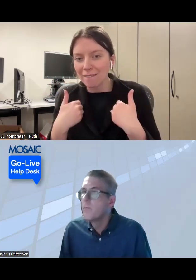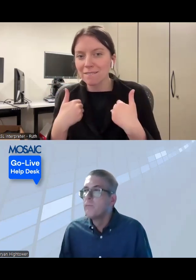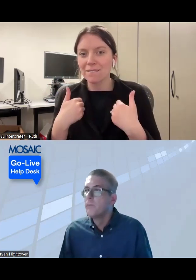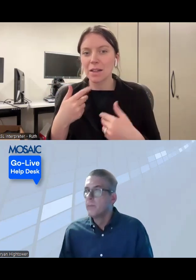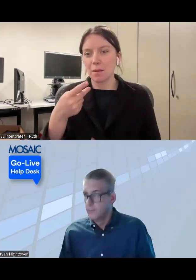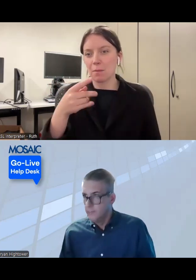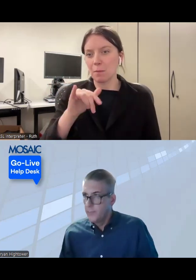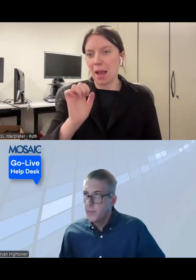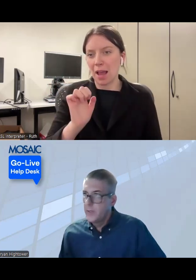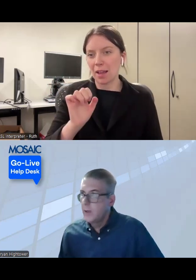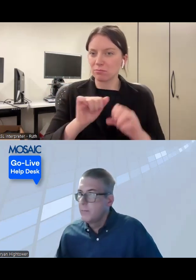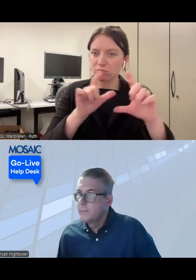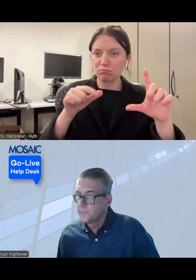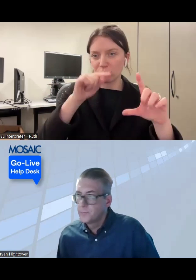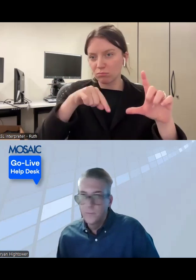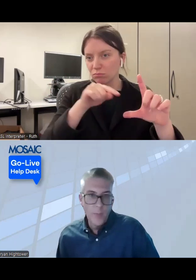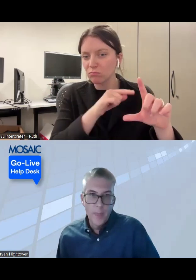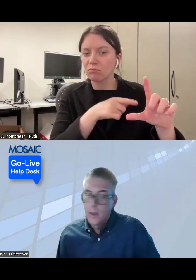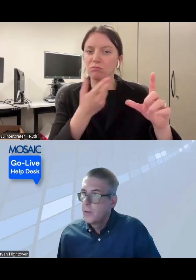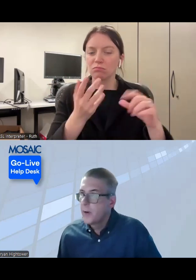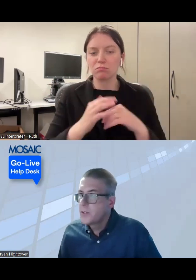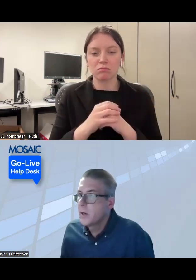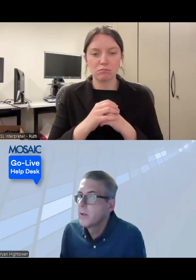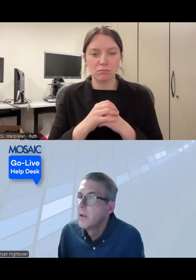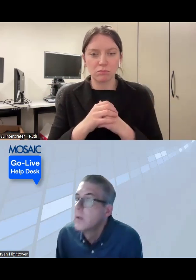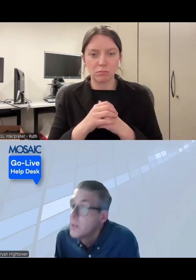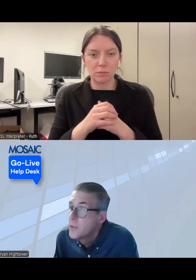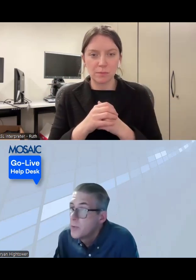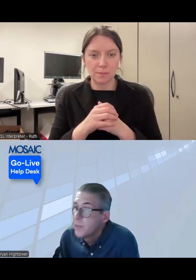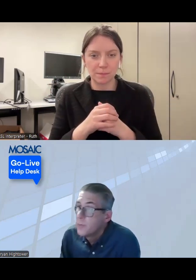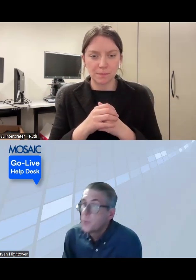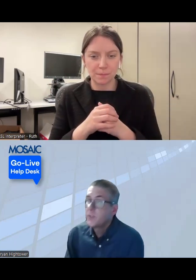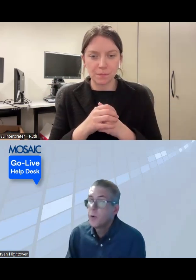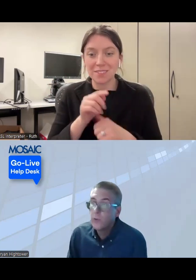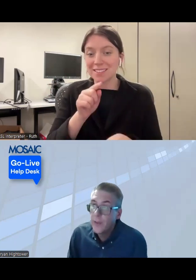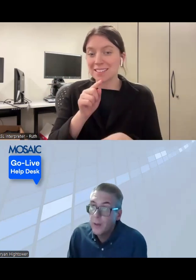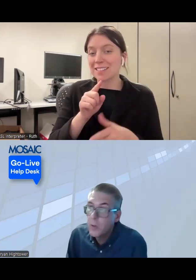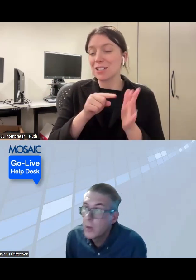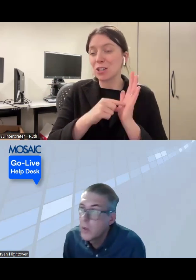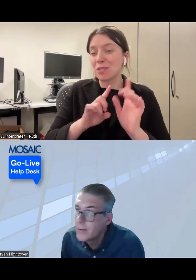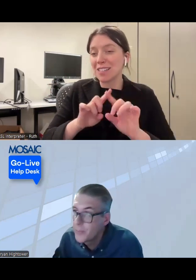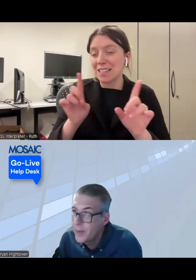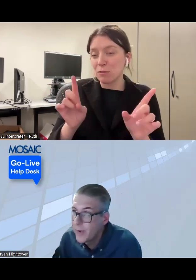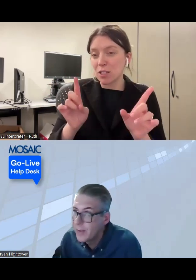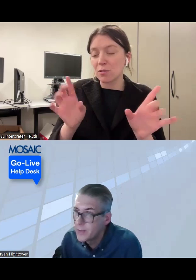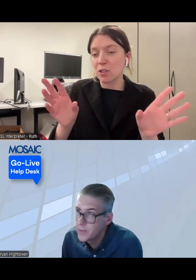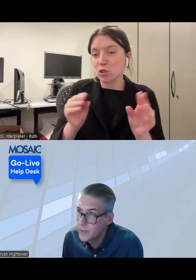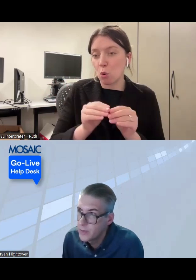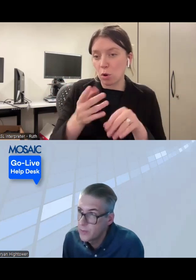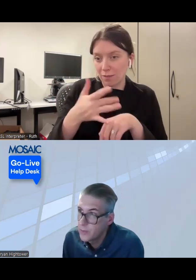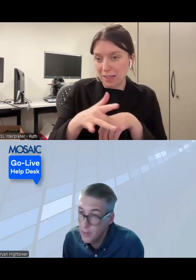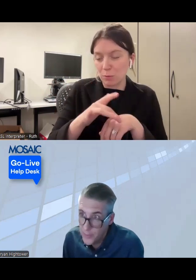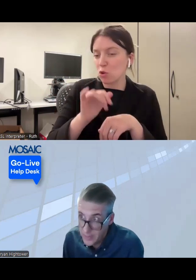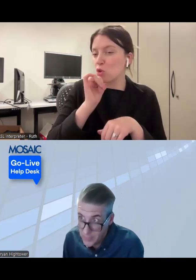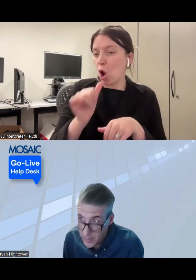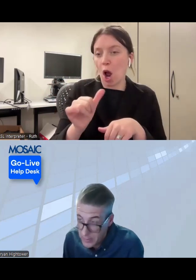chart. The bar chart shows the difference between total available unspent balance and